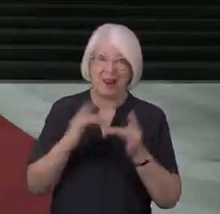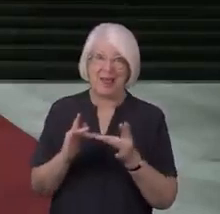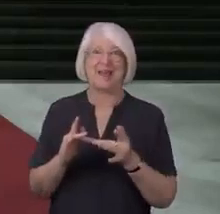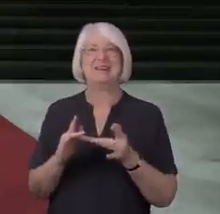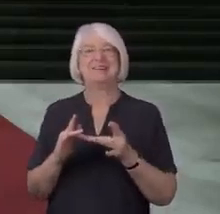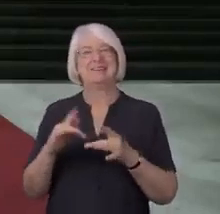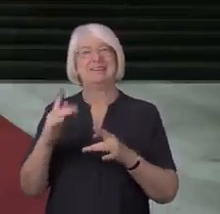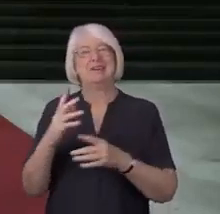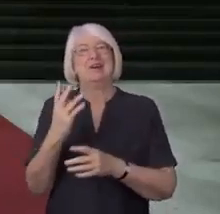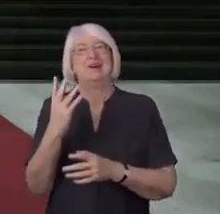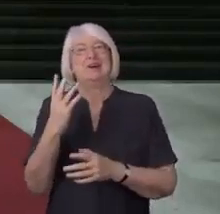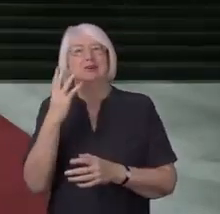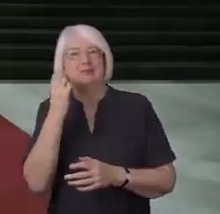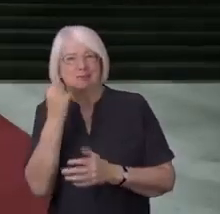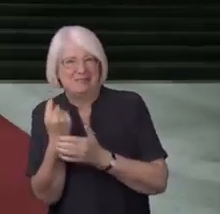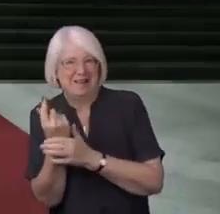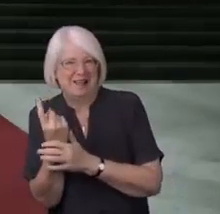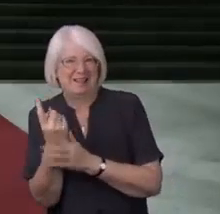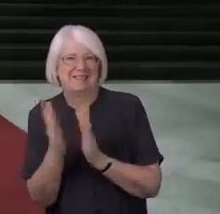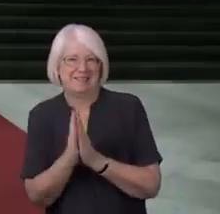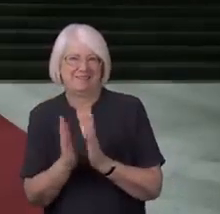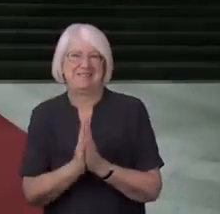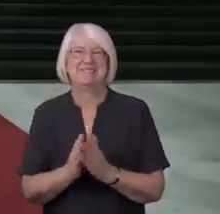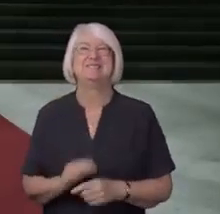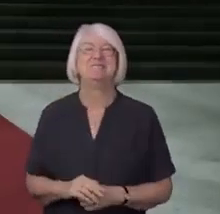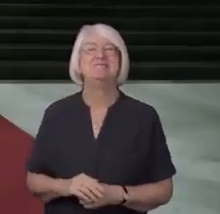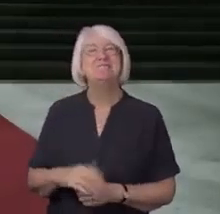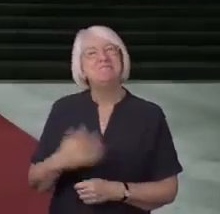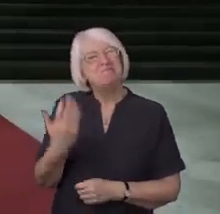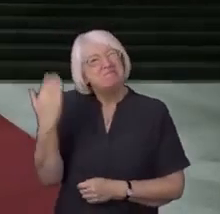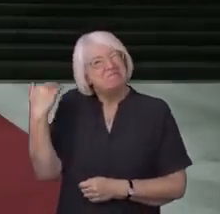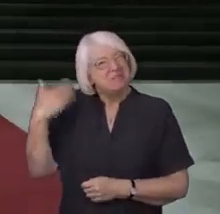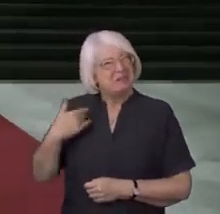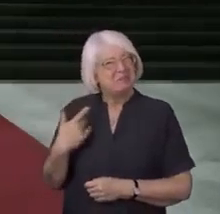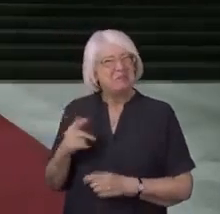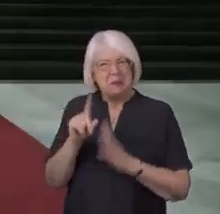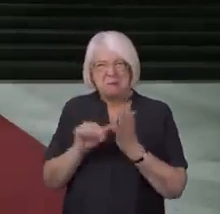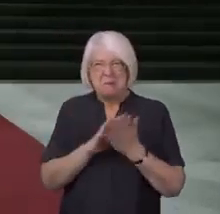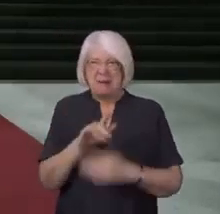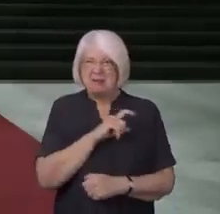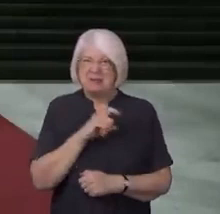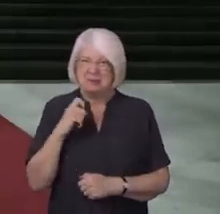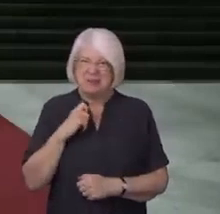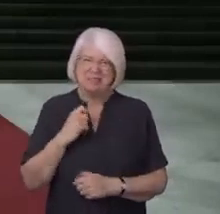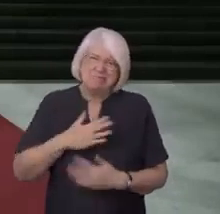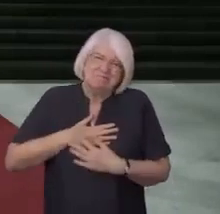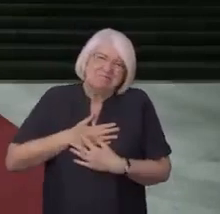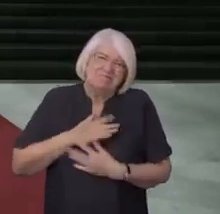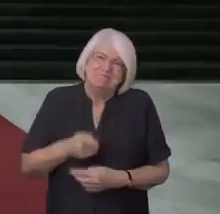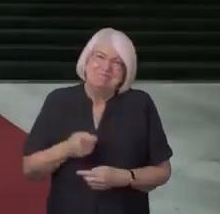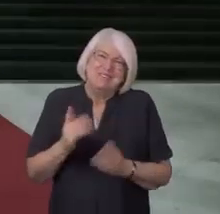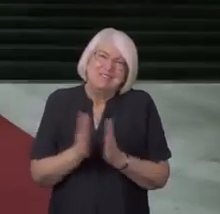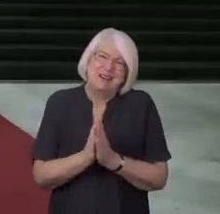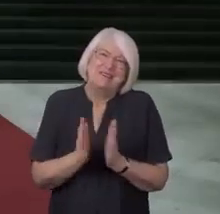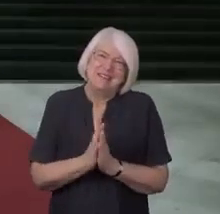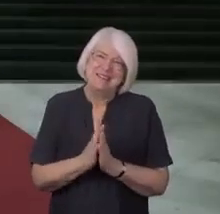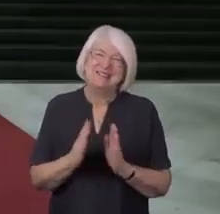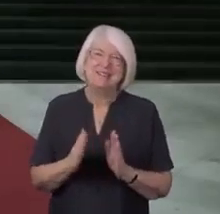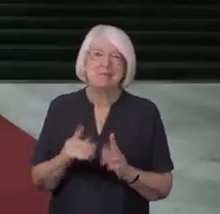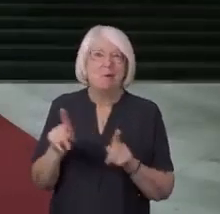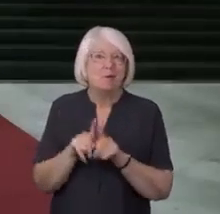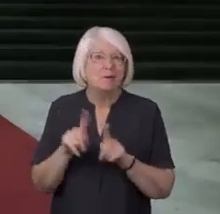service. As a parish priest, the Christingle service was not only a favorite of mine, but also for